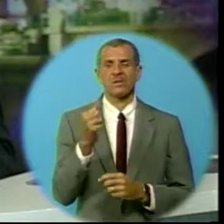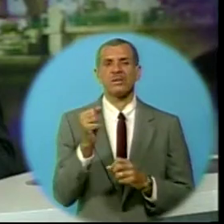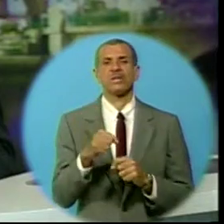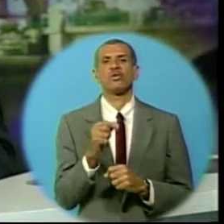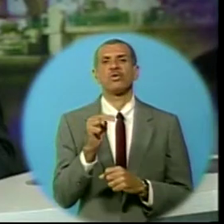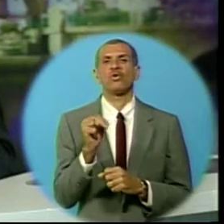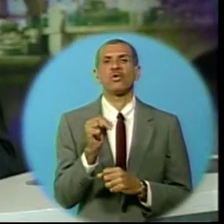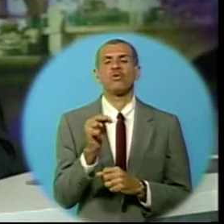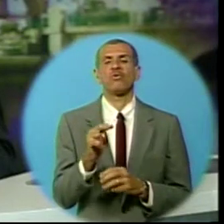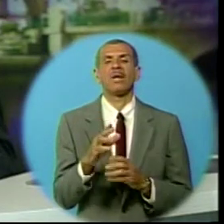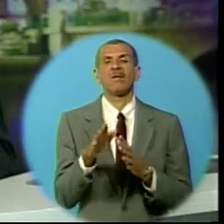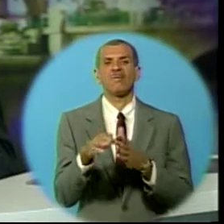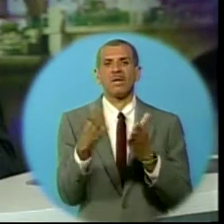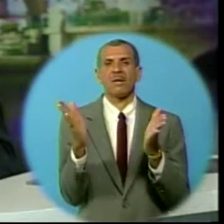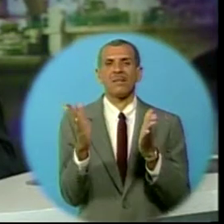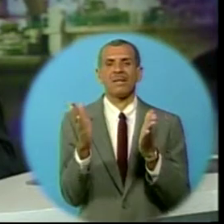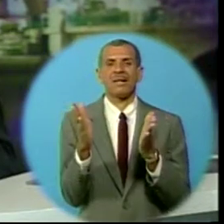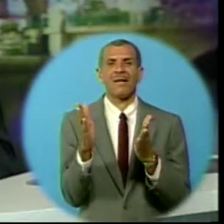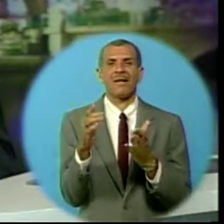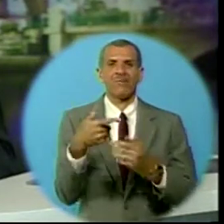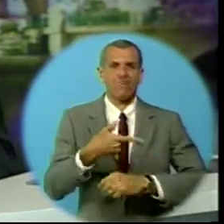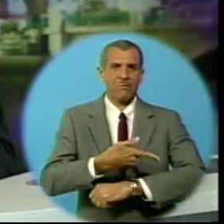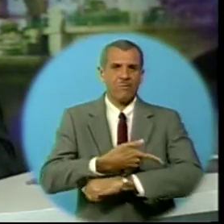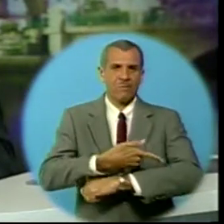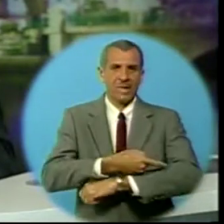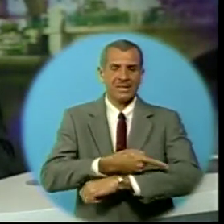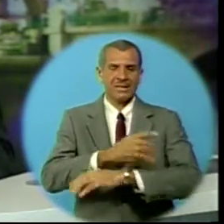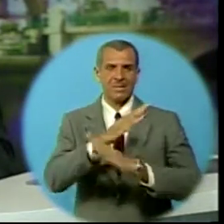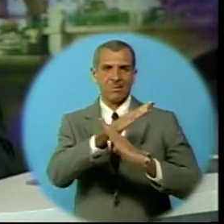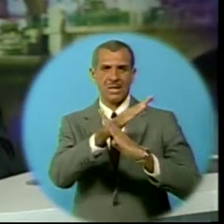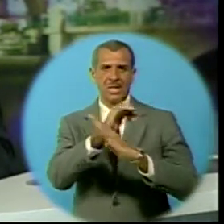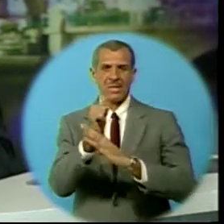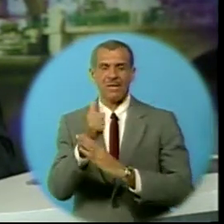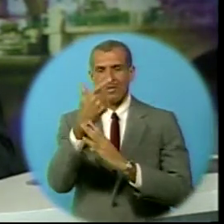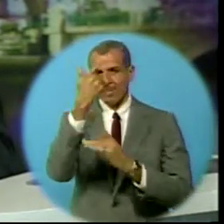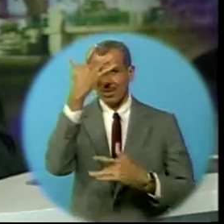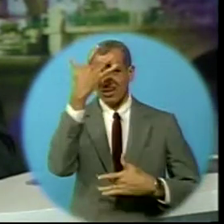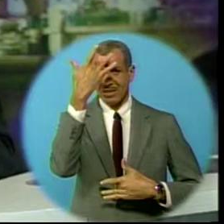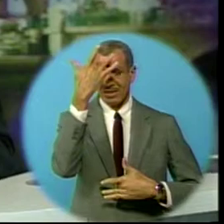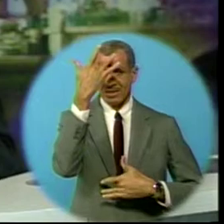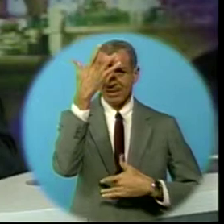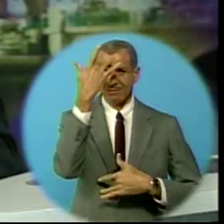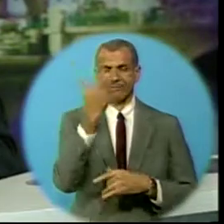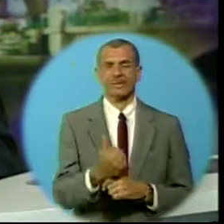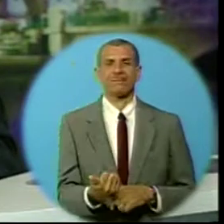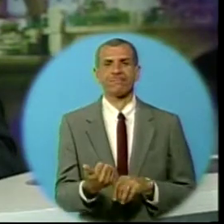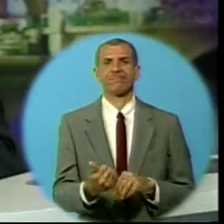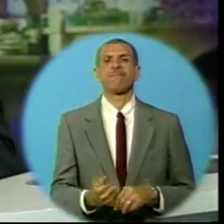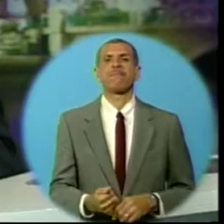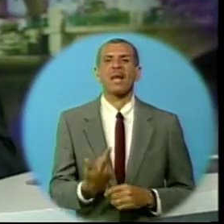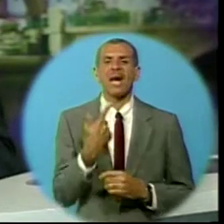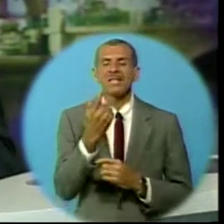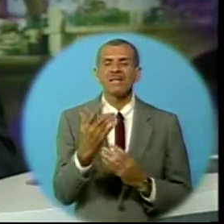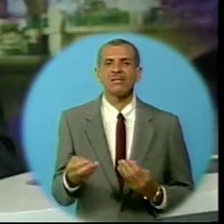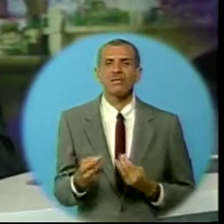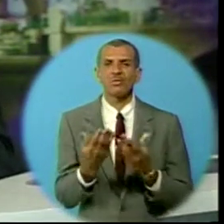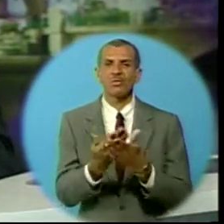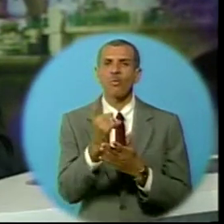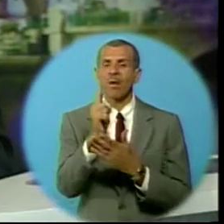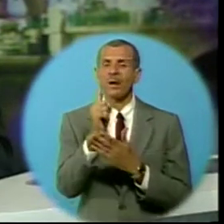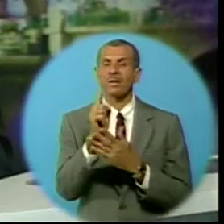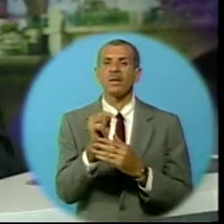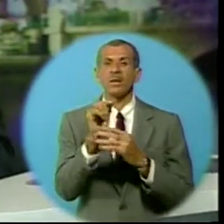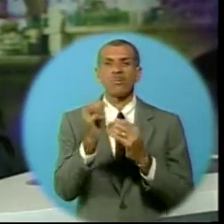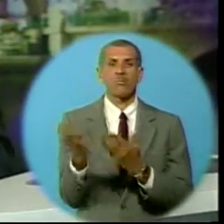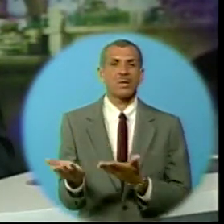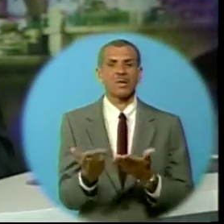no readily available vaccine to protect oneself against the virus. The government says the introduction of just one case could